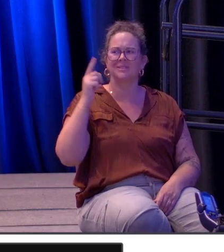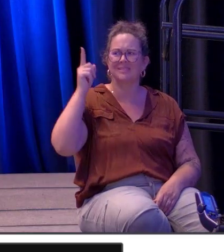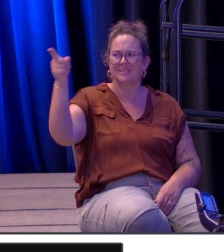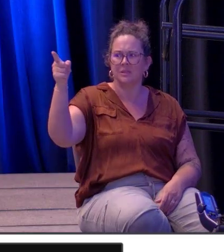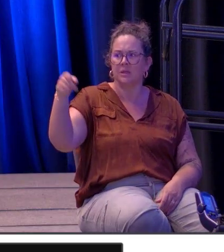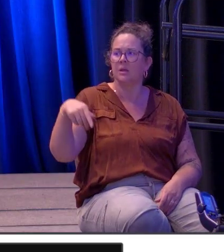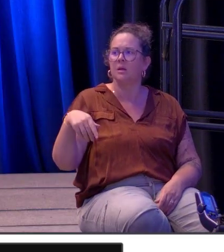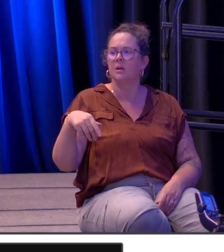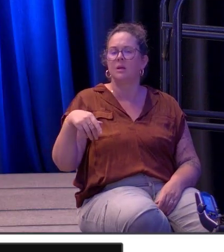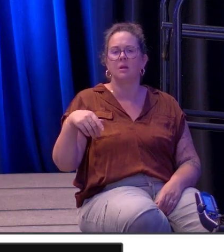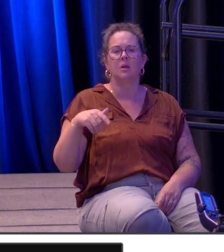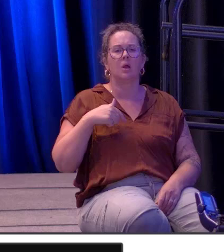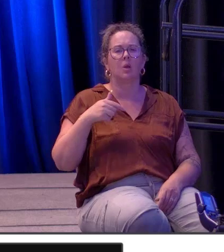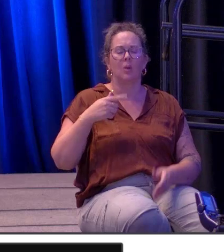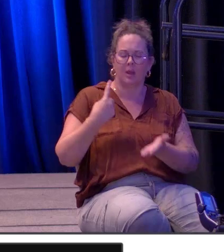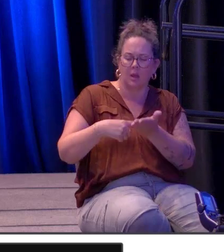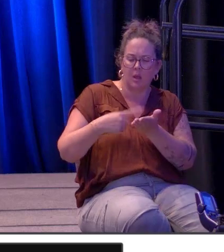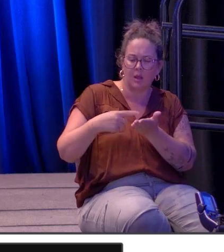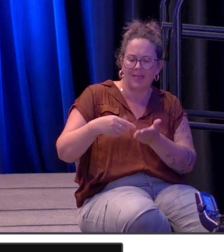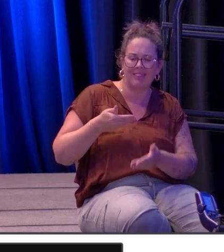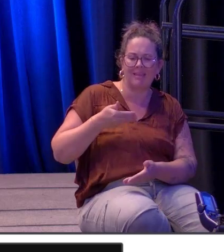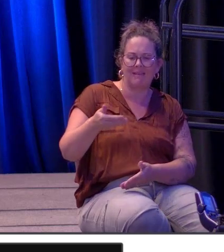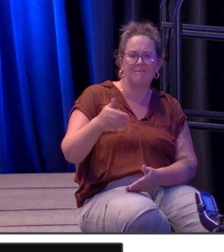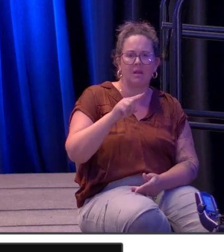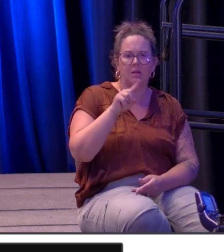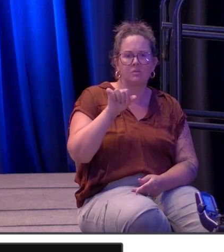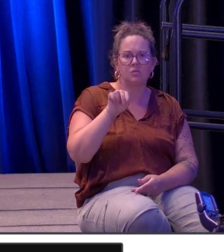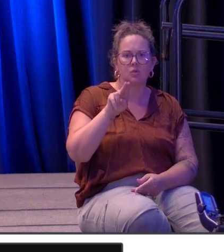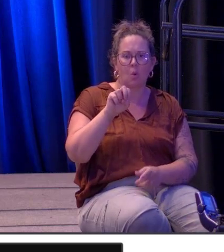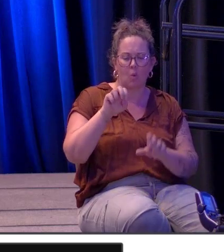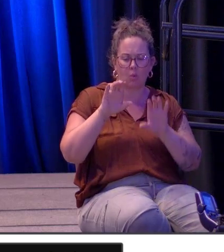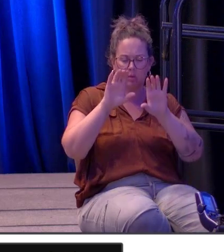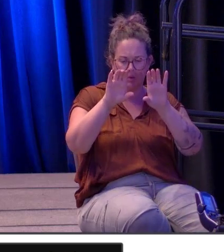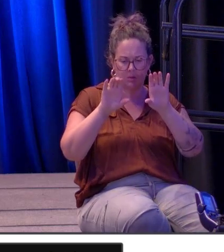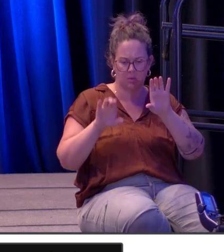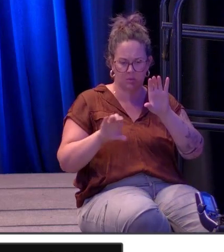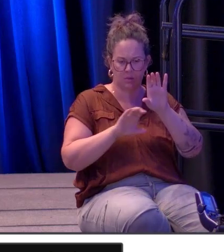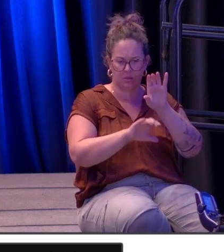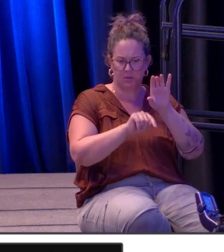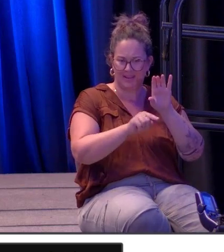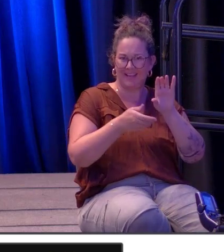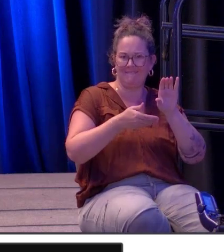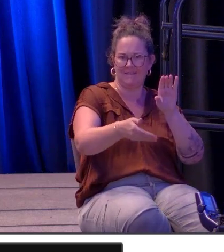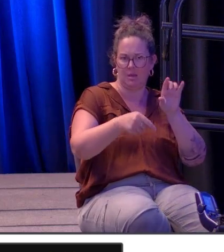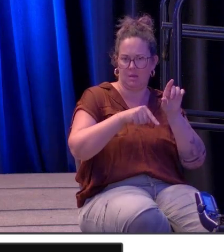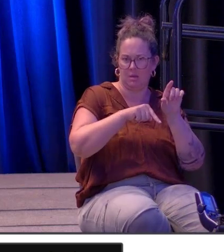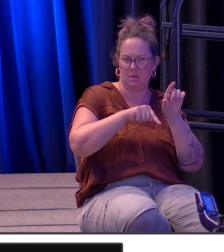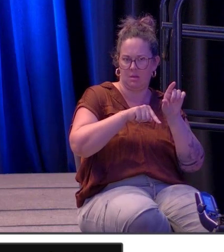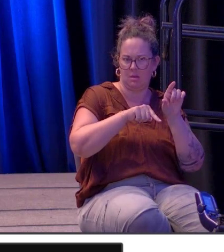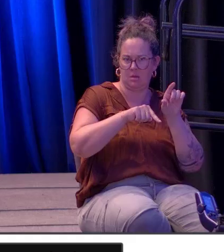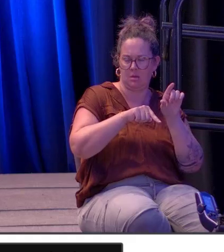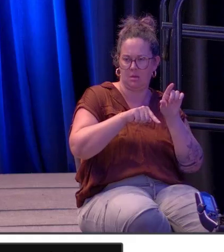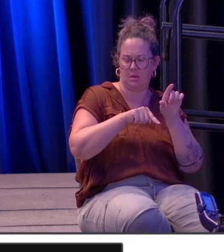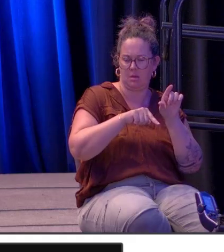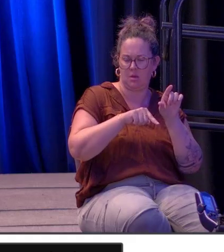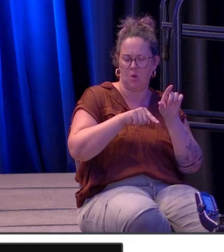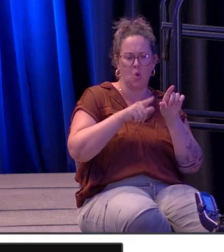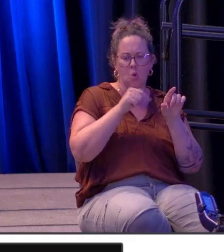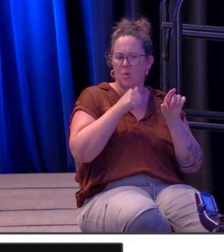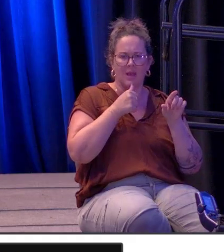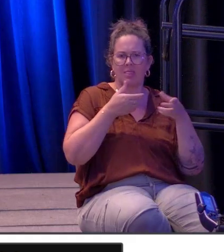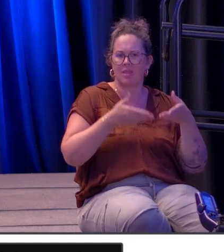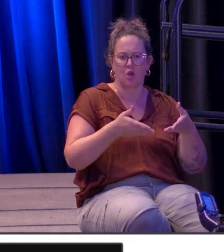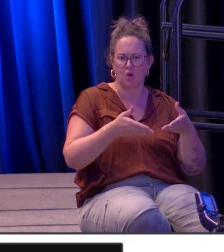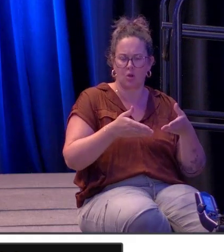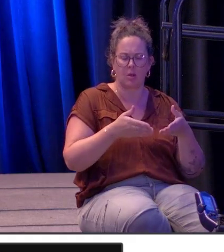invite zone, who's missing and how do we reach them. And we thought about individuals that are not necessarily